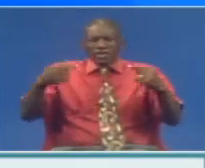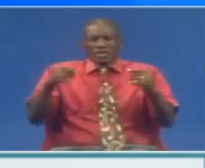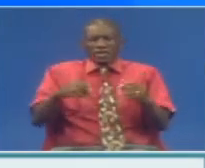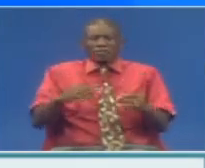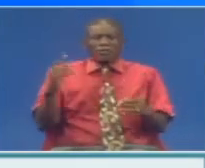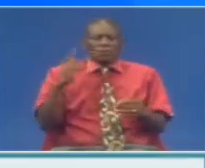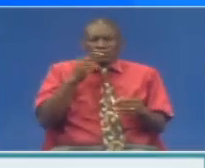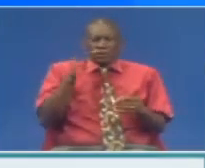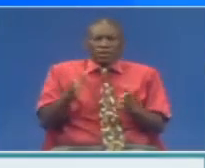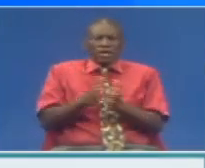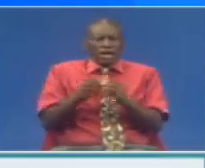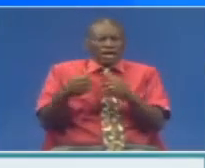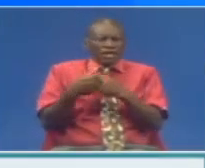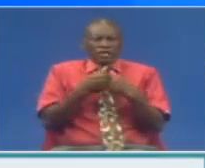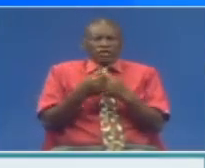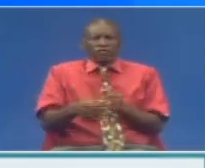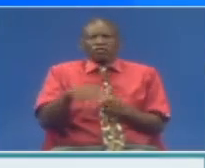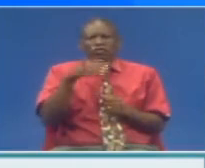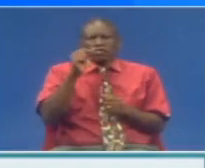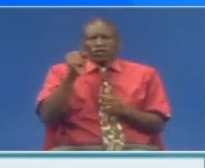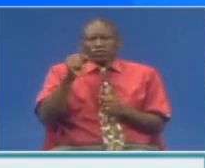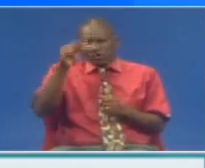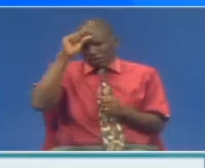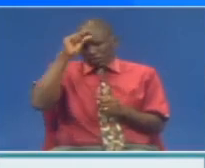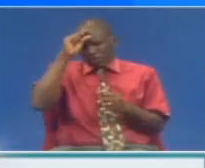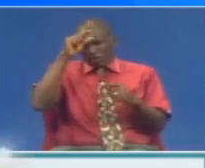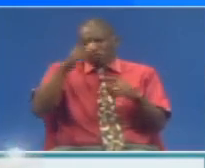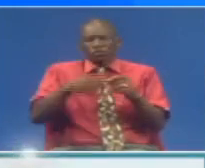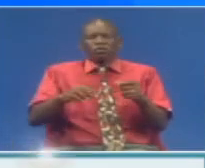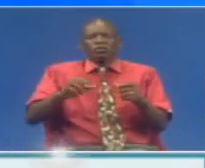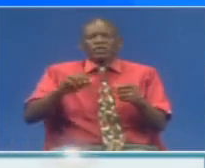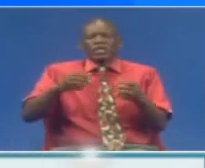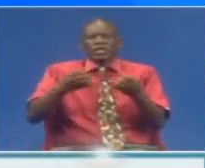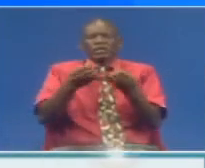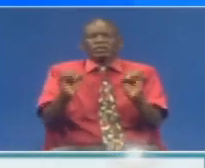and a challenge for five administrations since Kenya got her independence in